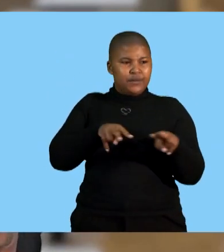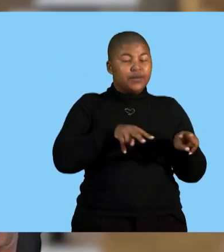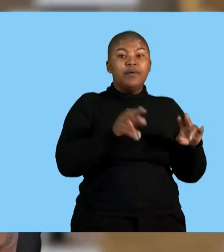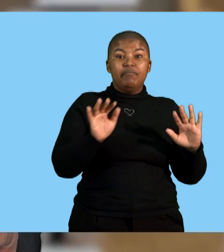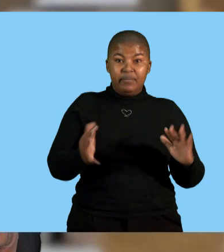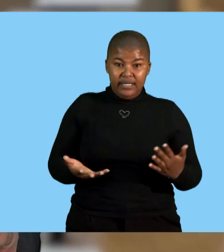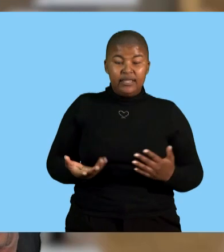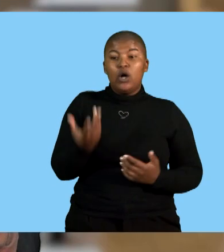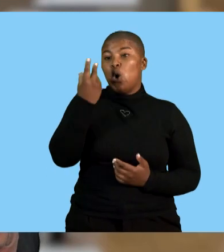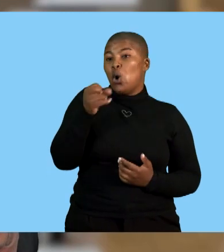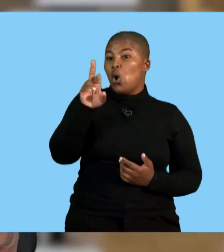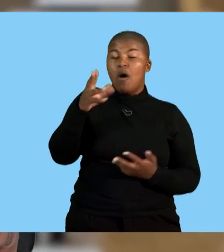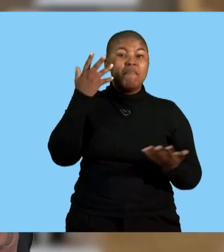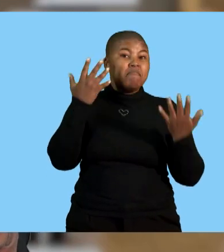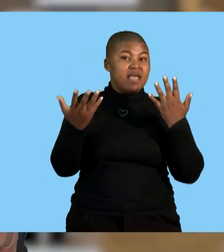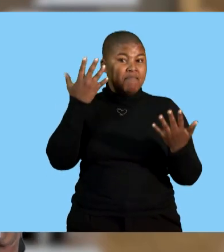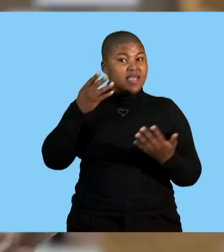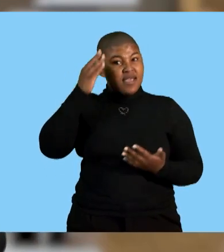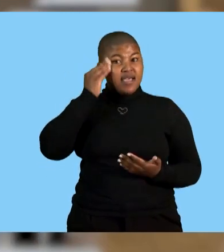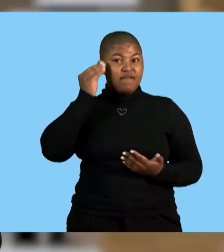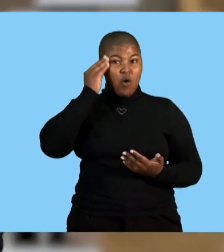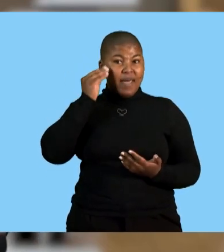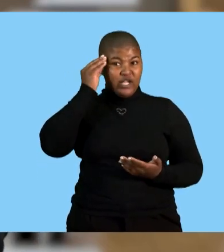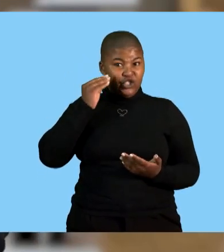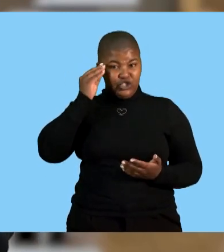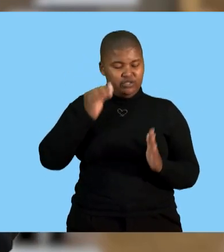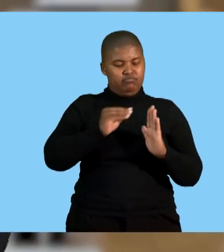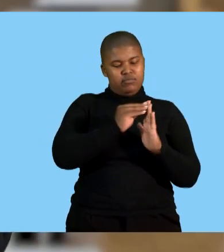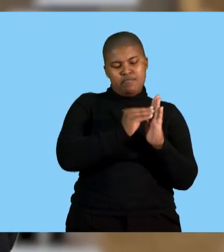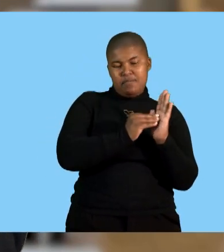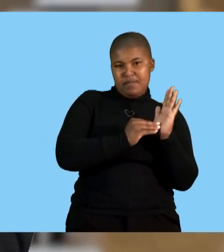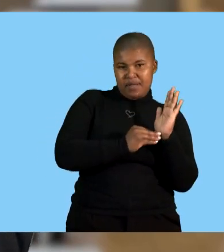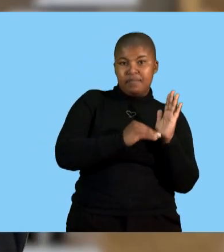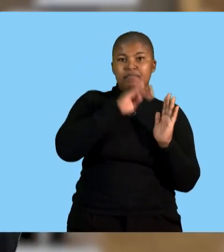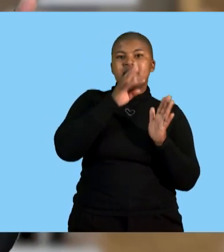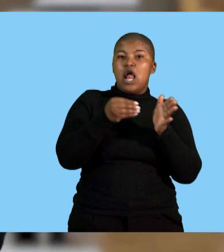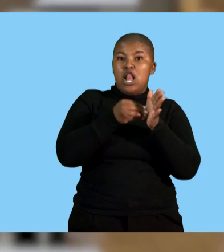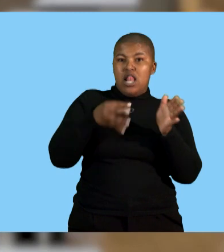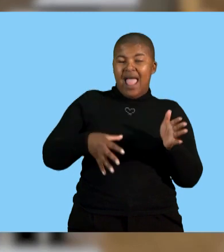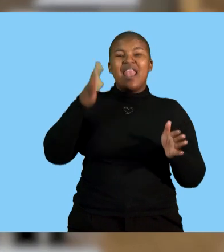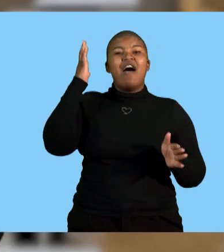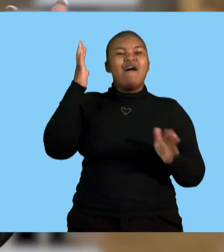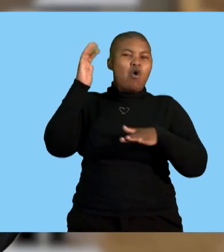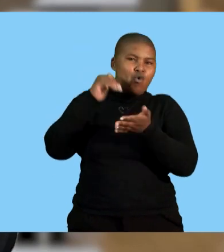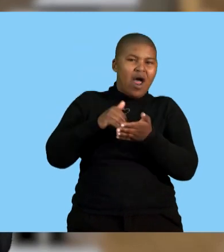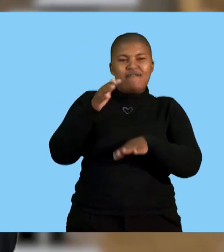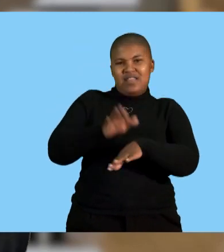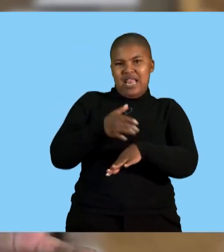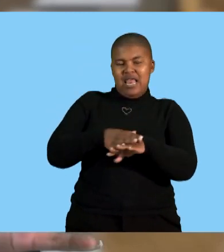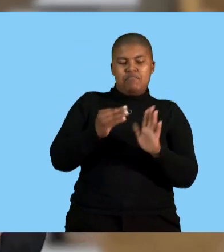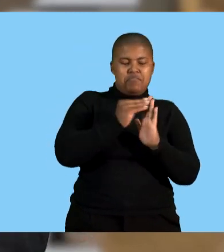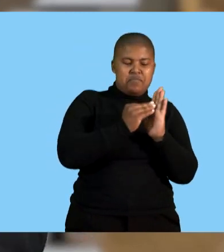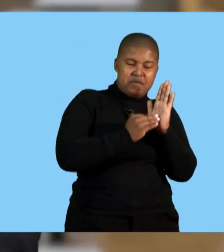he can also take the records whereby now all the learners that have arrived late will be recorded